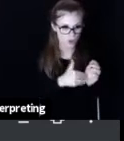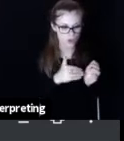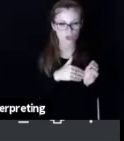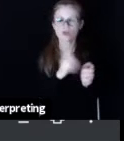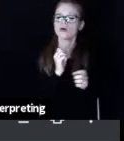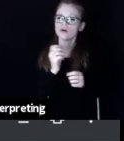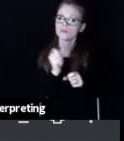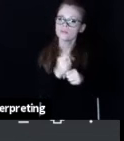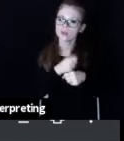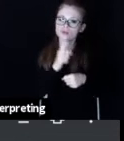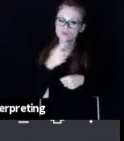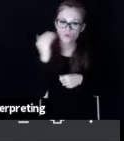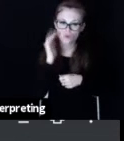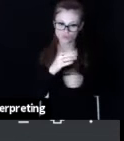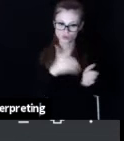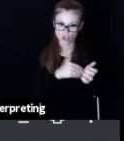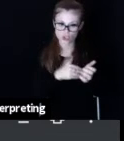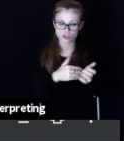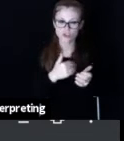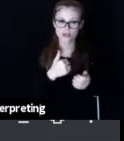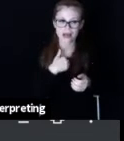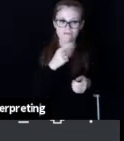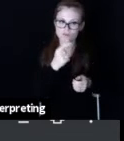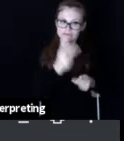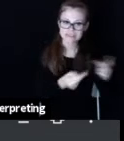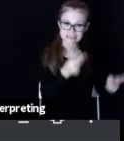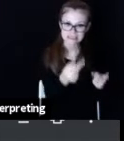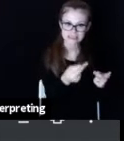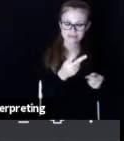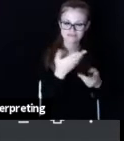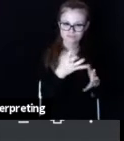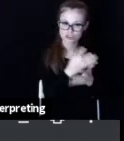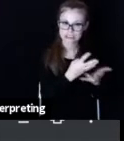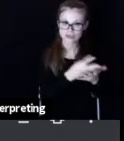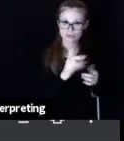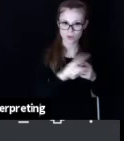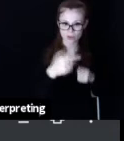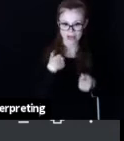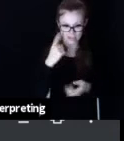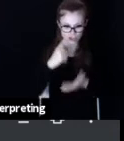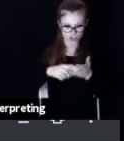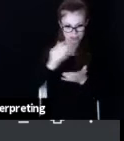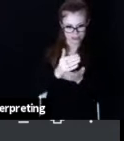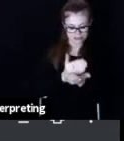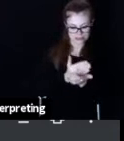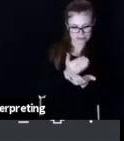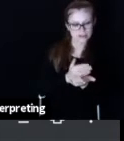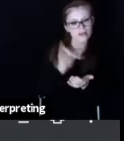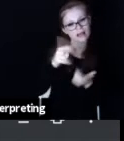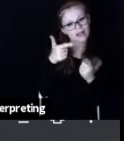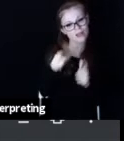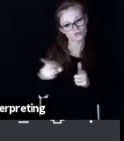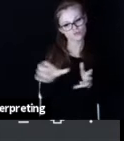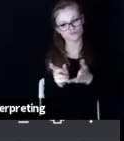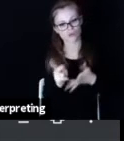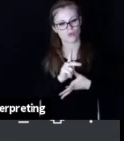your visit scheduled and everybody else, but coming in with a checklist sometimes allows you to do priority setting with